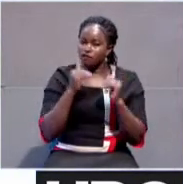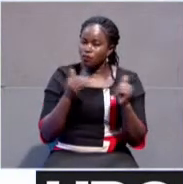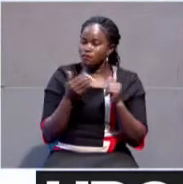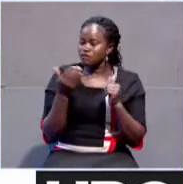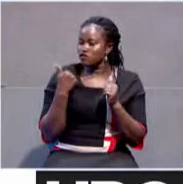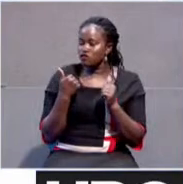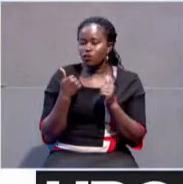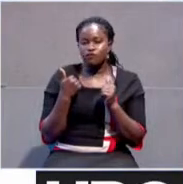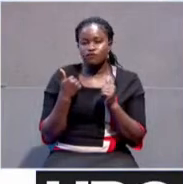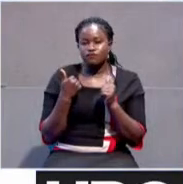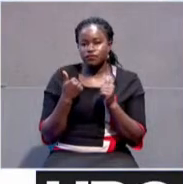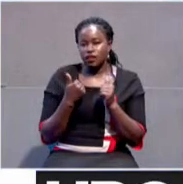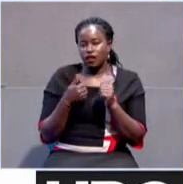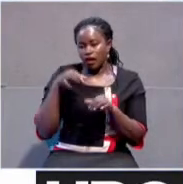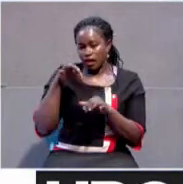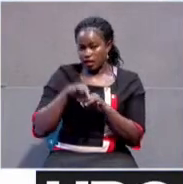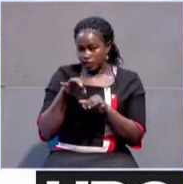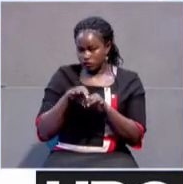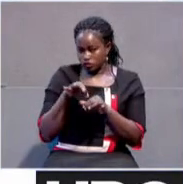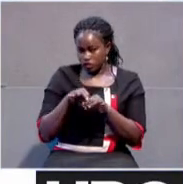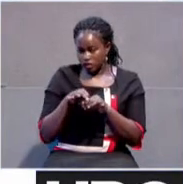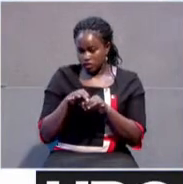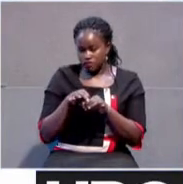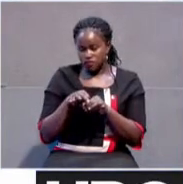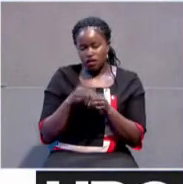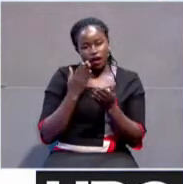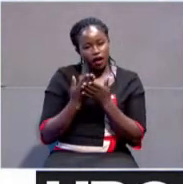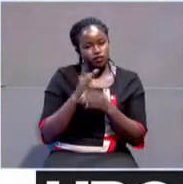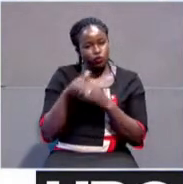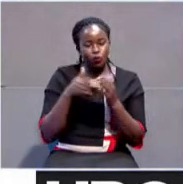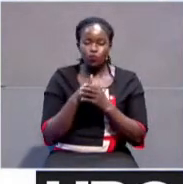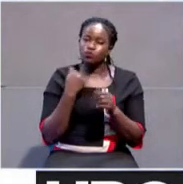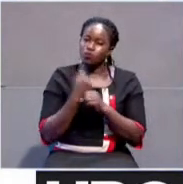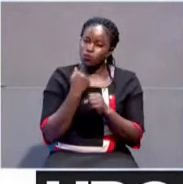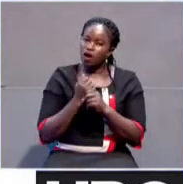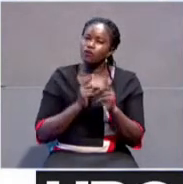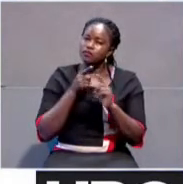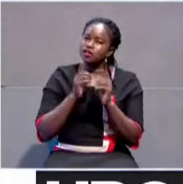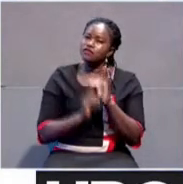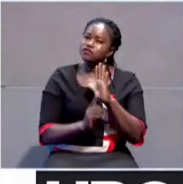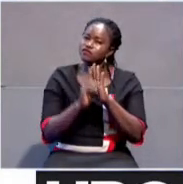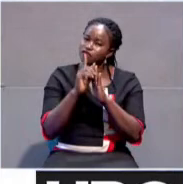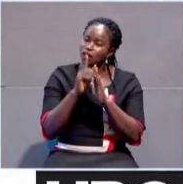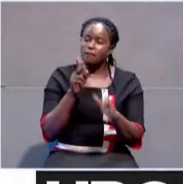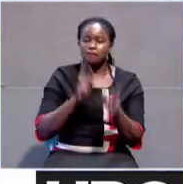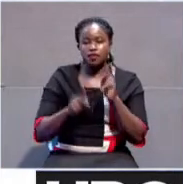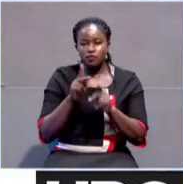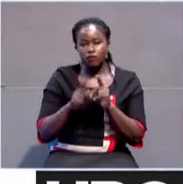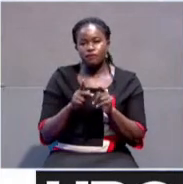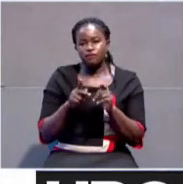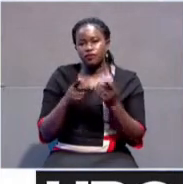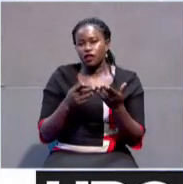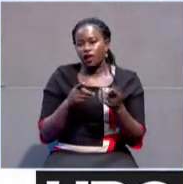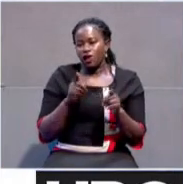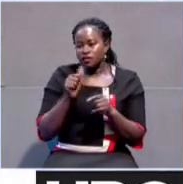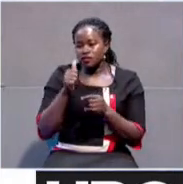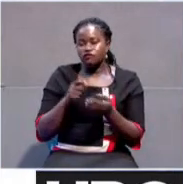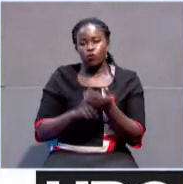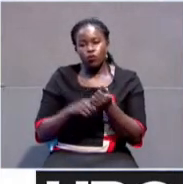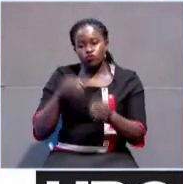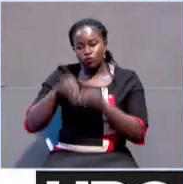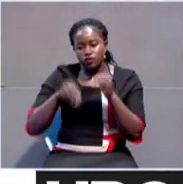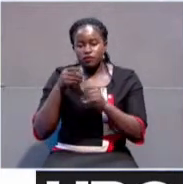the recent elections to work towards developing people. The Katikkiro was receiving contributions from